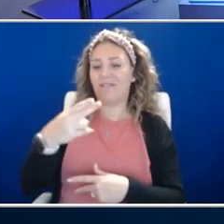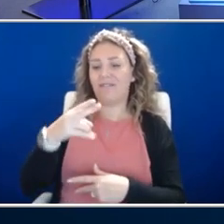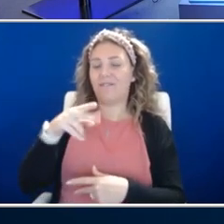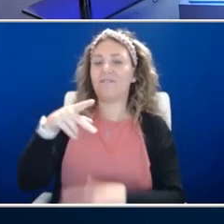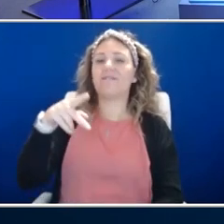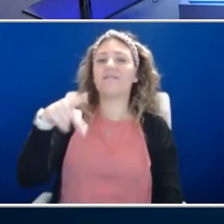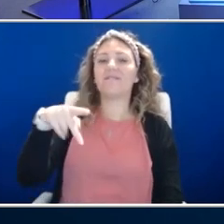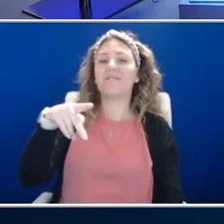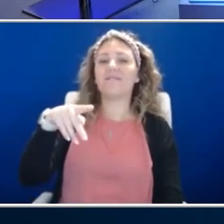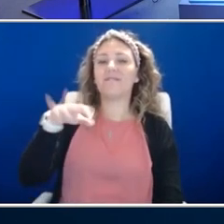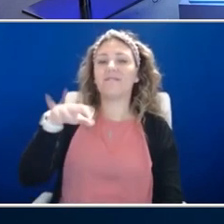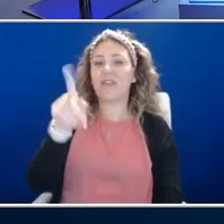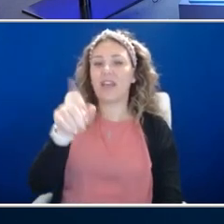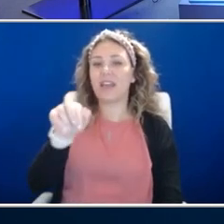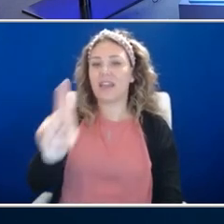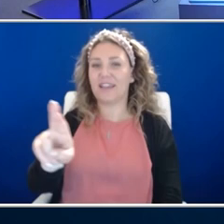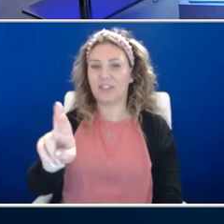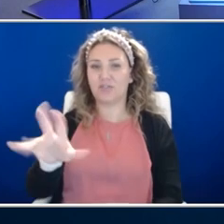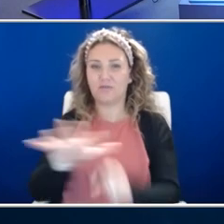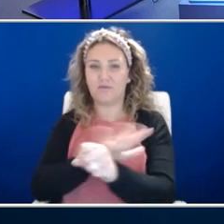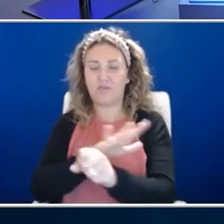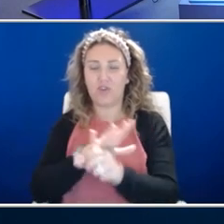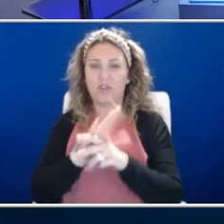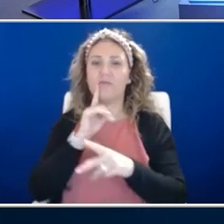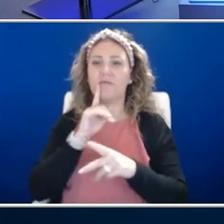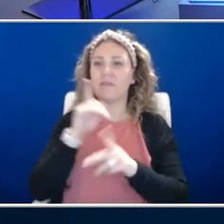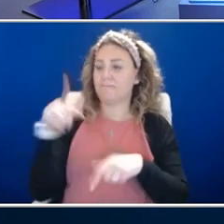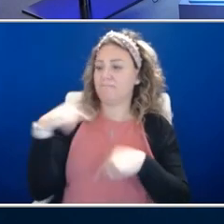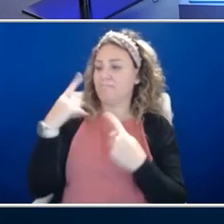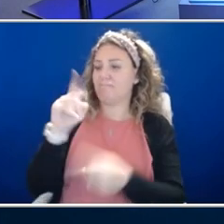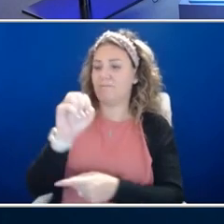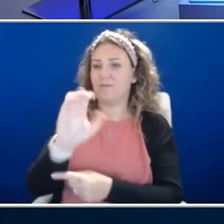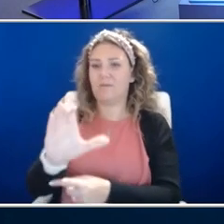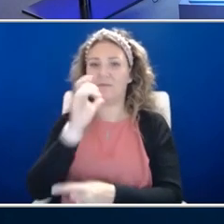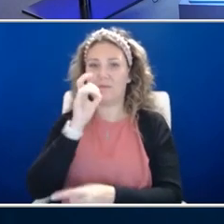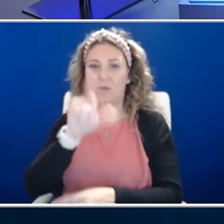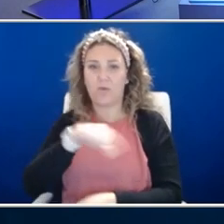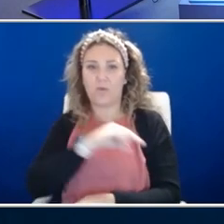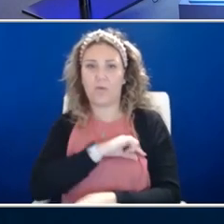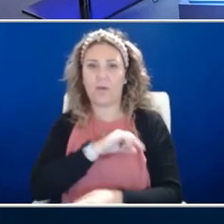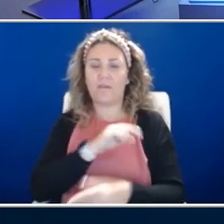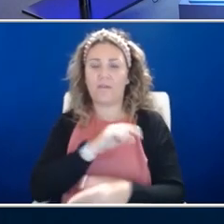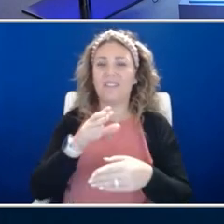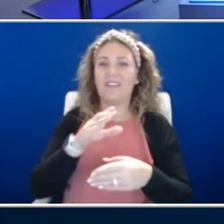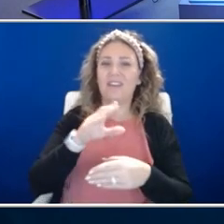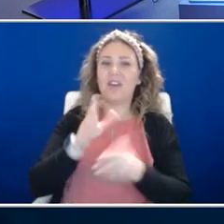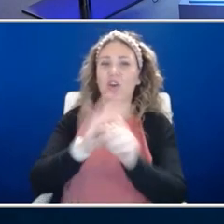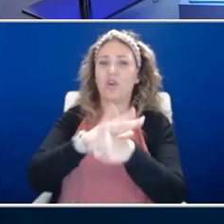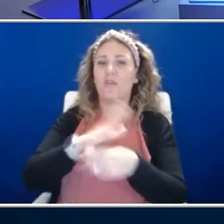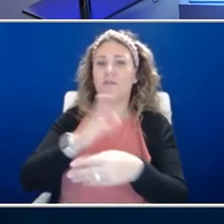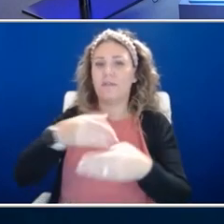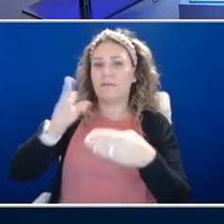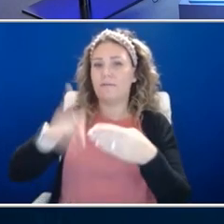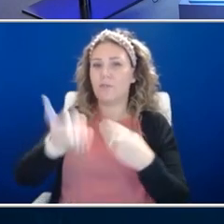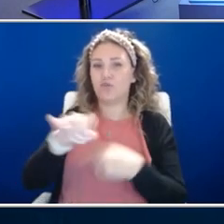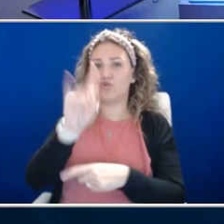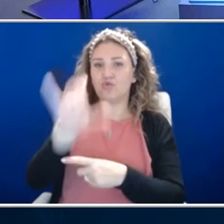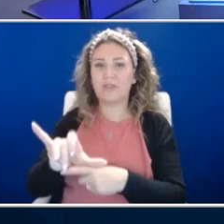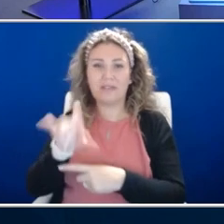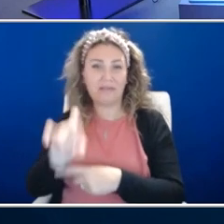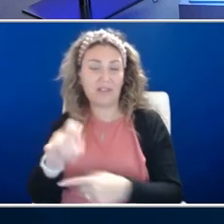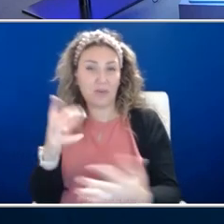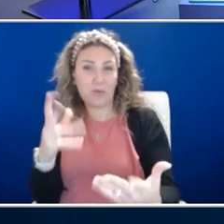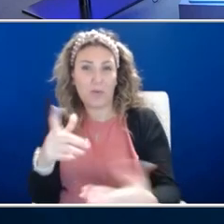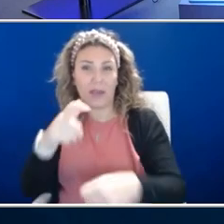booster last November, hadn't qualified for another yet. I got COVID at the end of July. Do I need to wait a certain amount of time